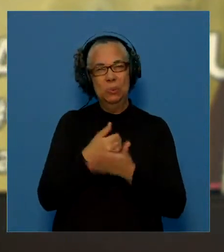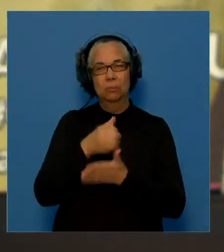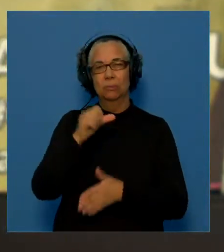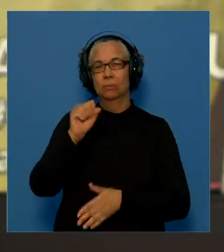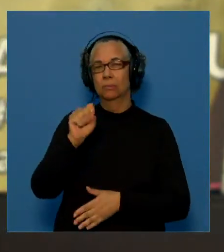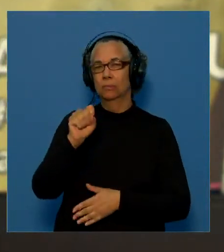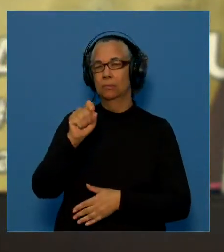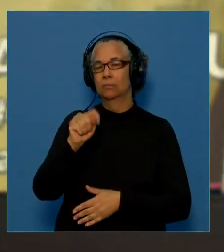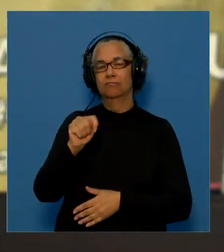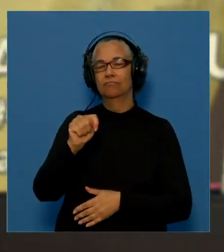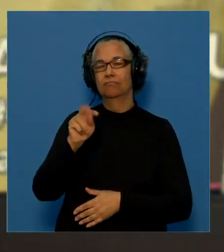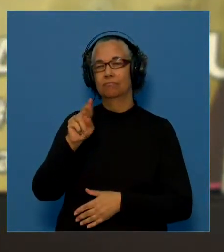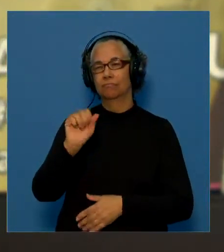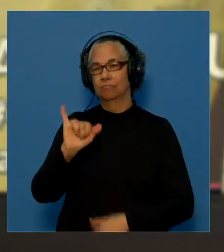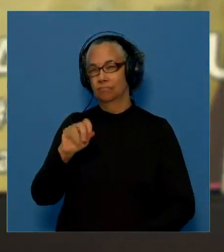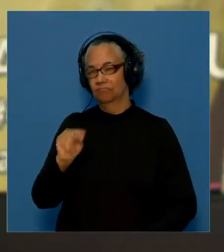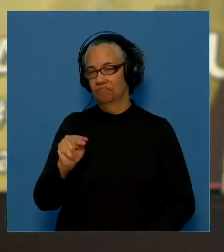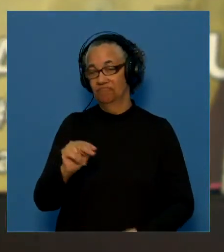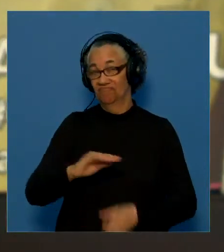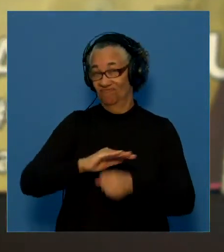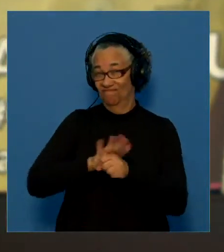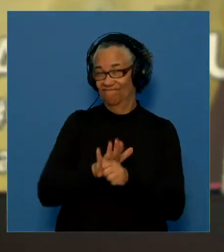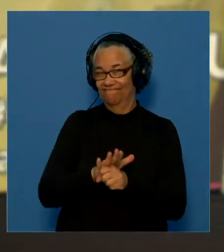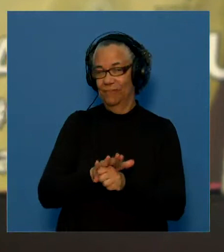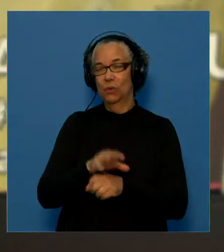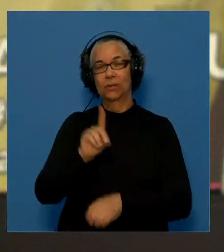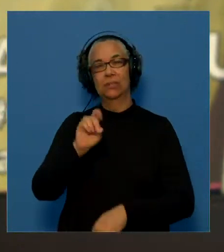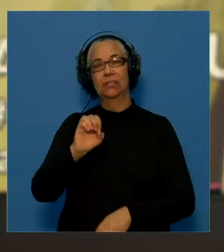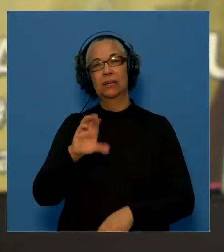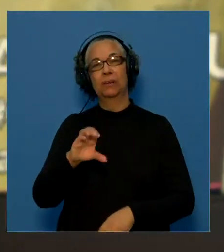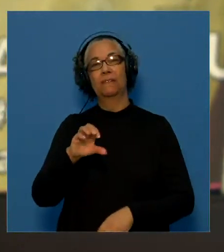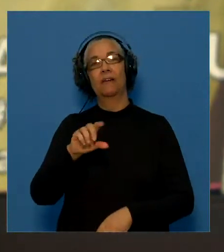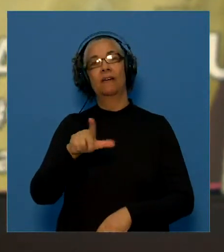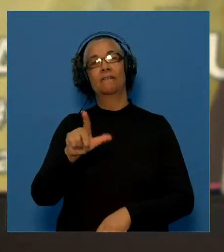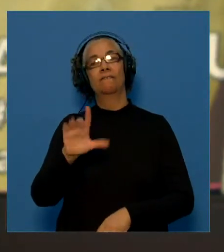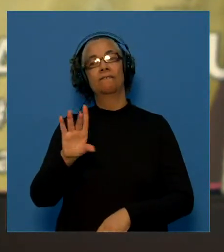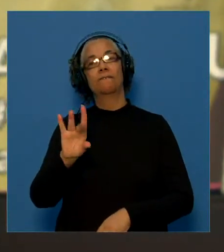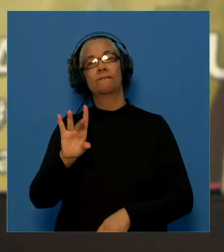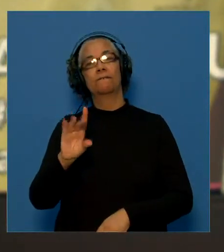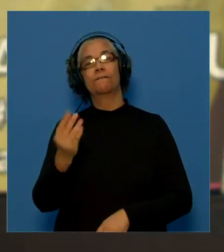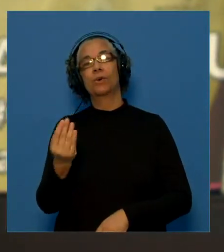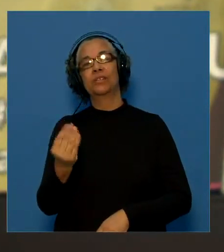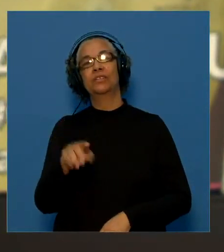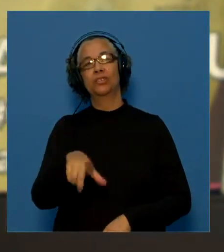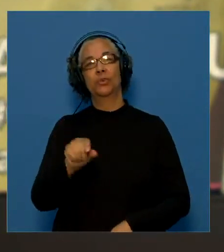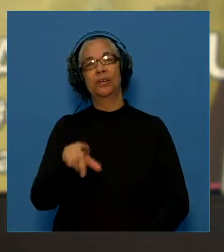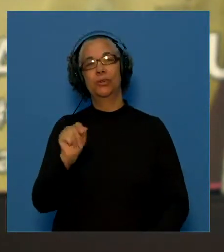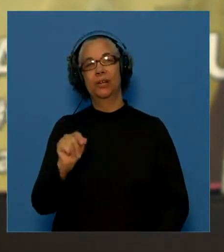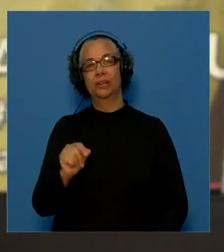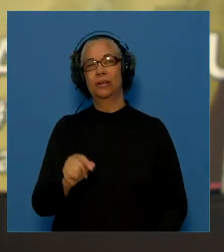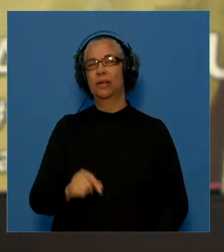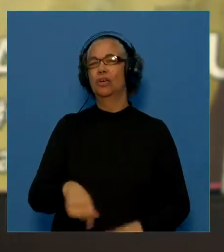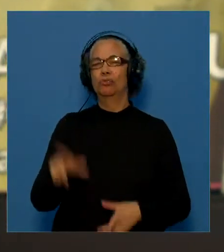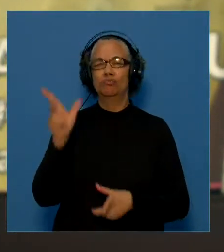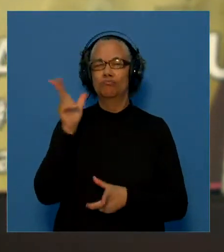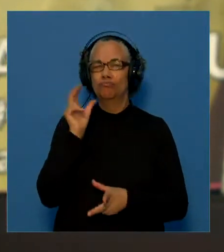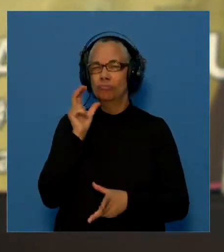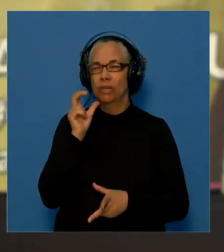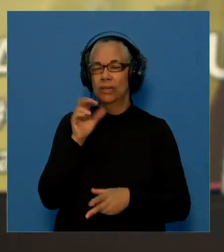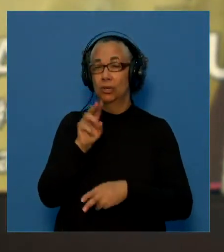coronavirus. On the 14th of December 2020, authorities of the United Kingdom reported that a